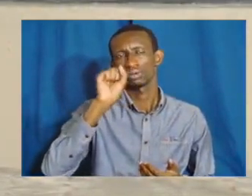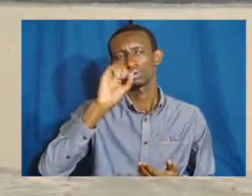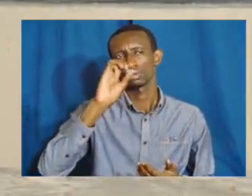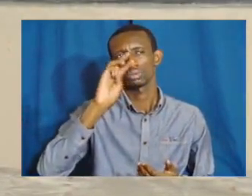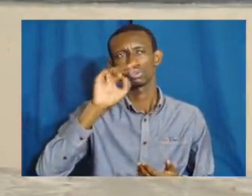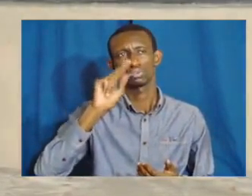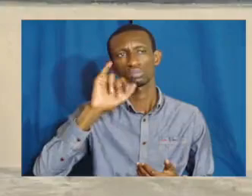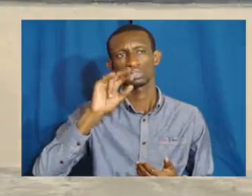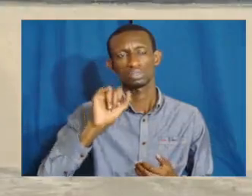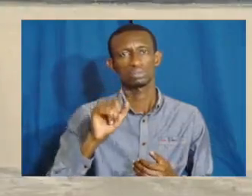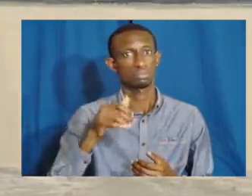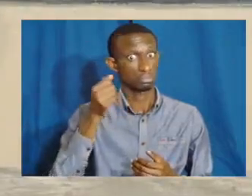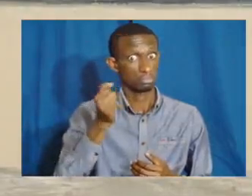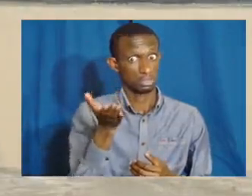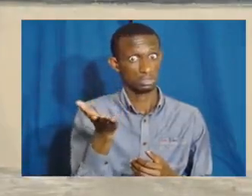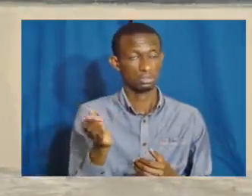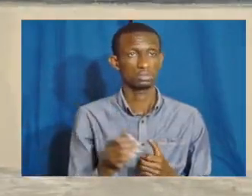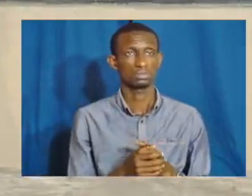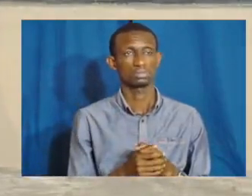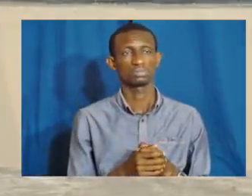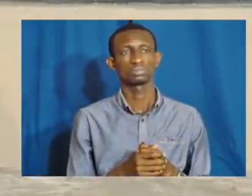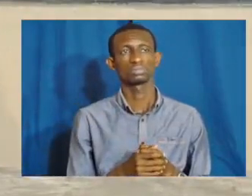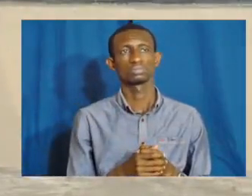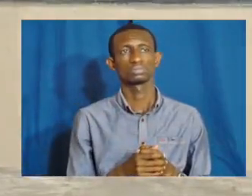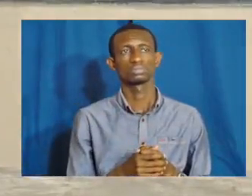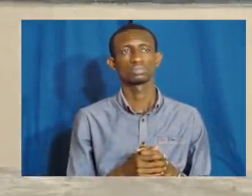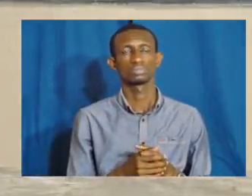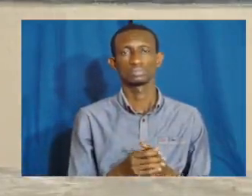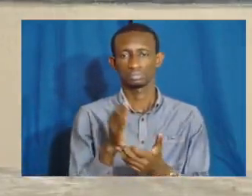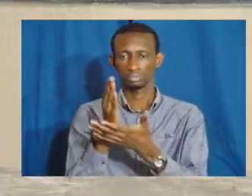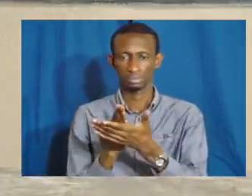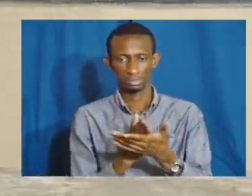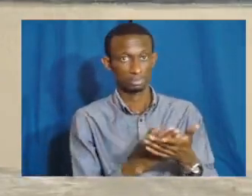3 types exist in here in alcohols. 3 types